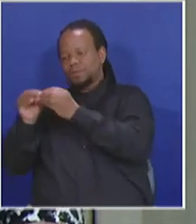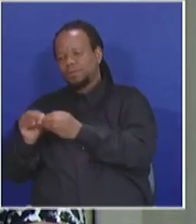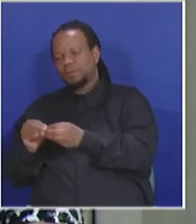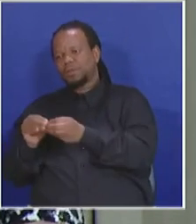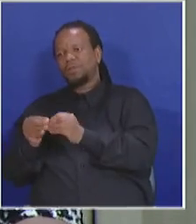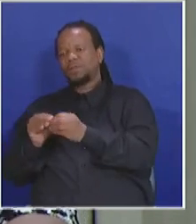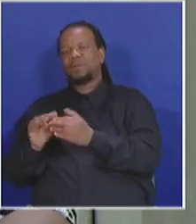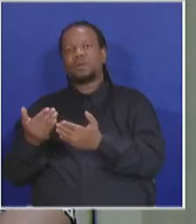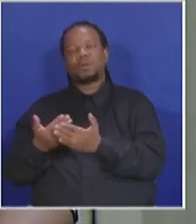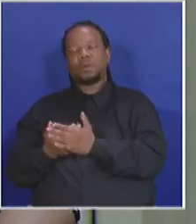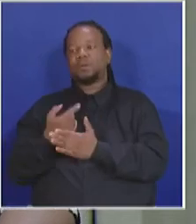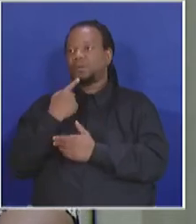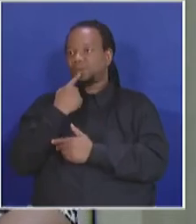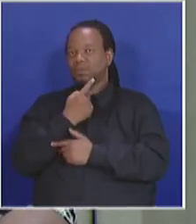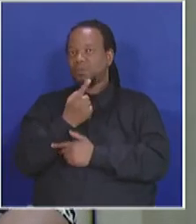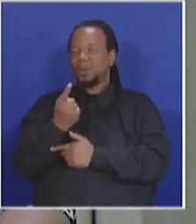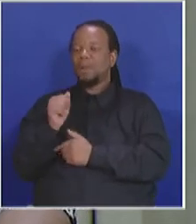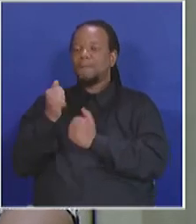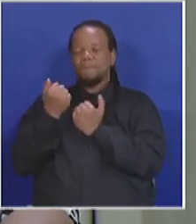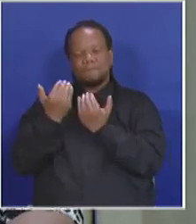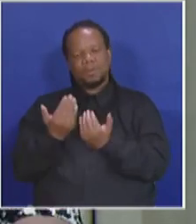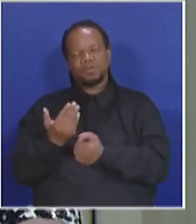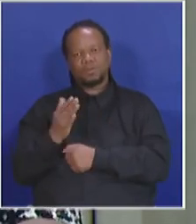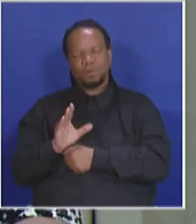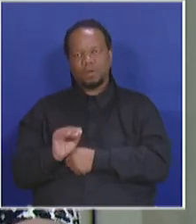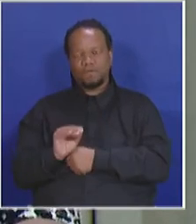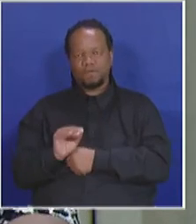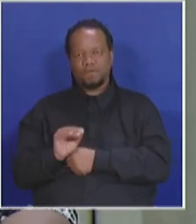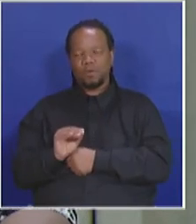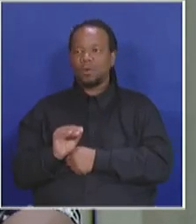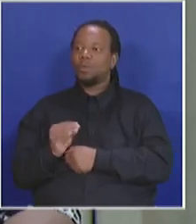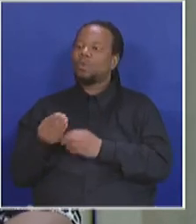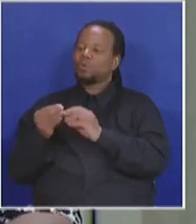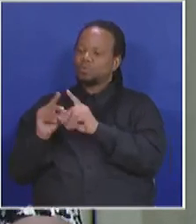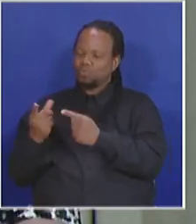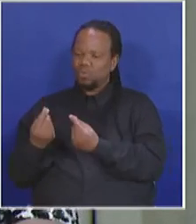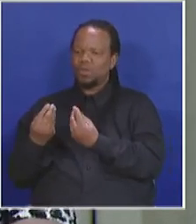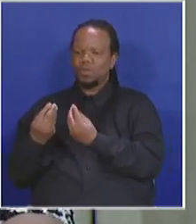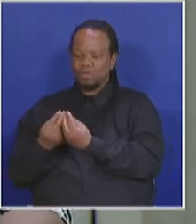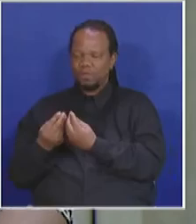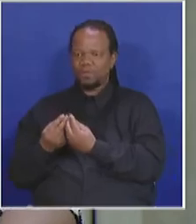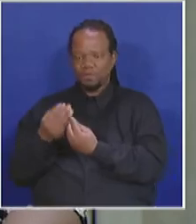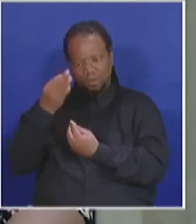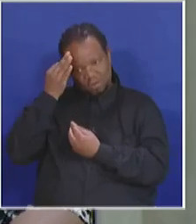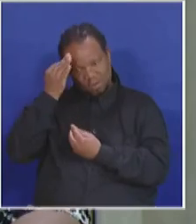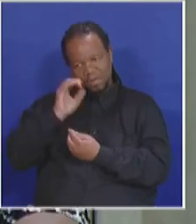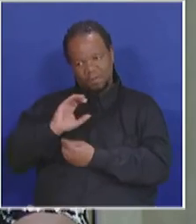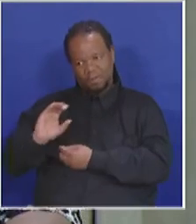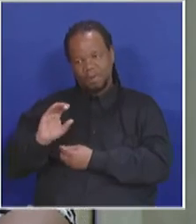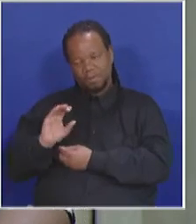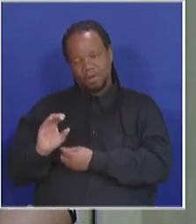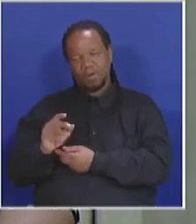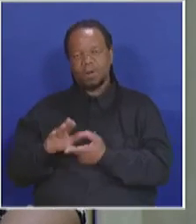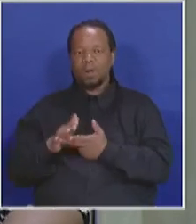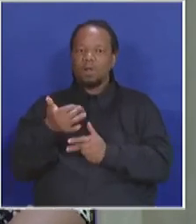tell here that they have budget and we are actually doing exactly what we're supposed to do as government. But also those that